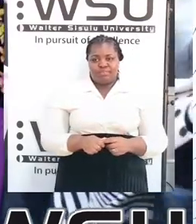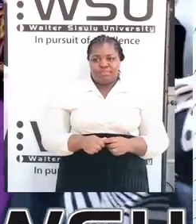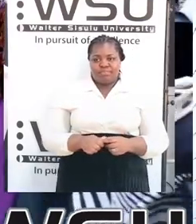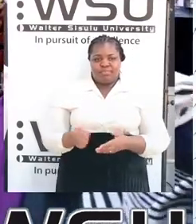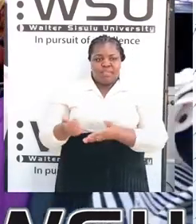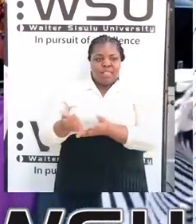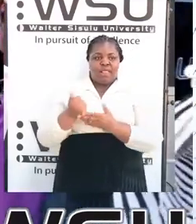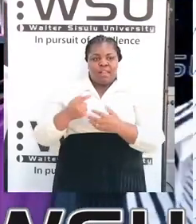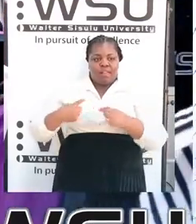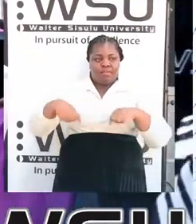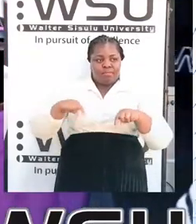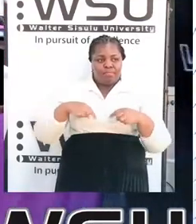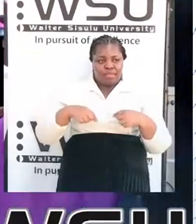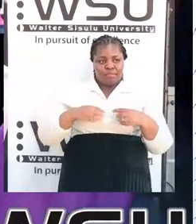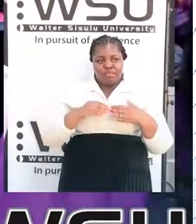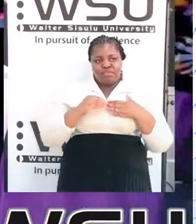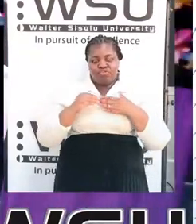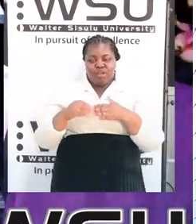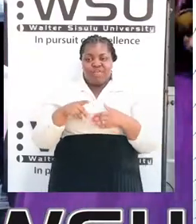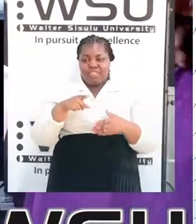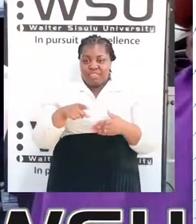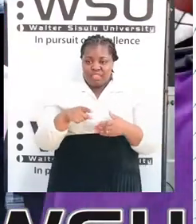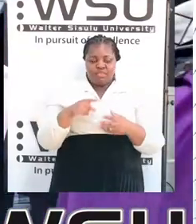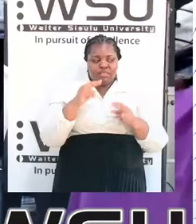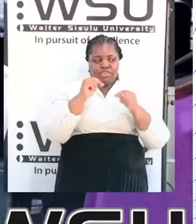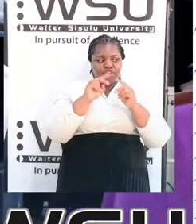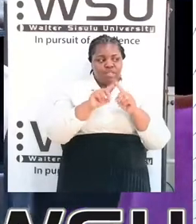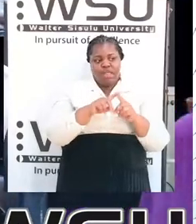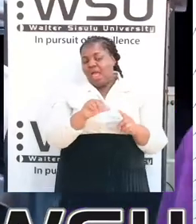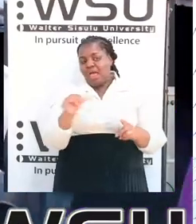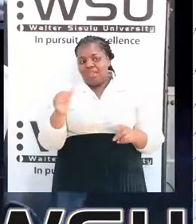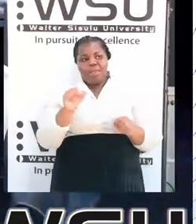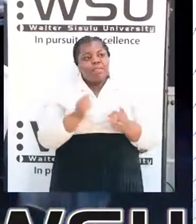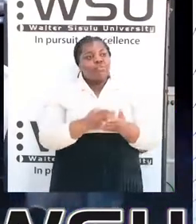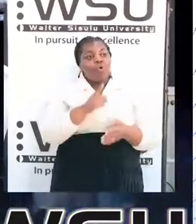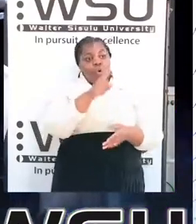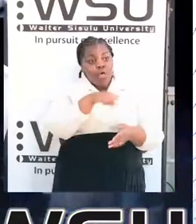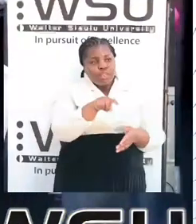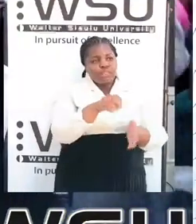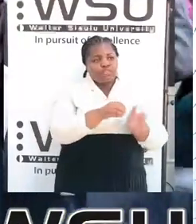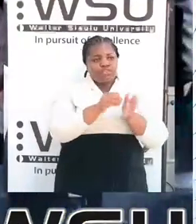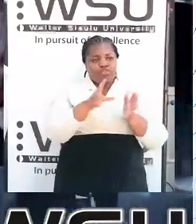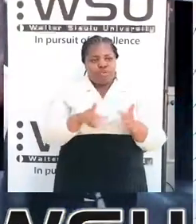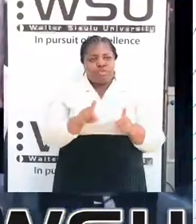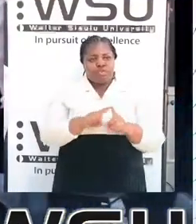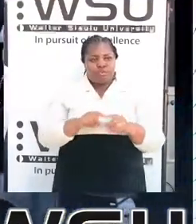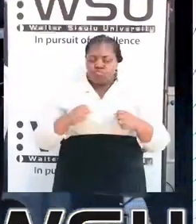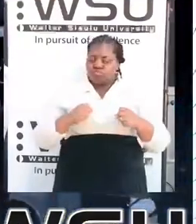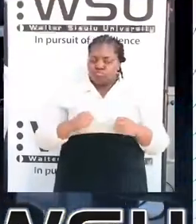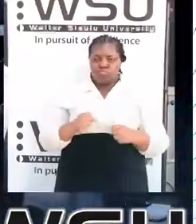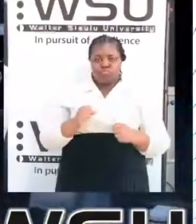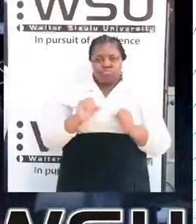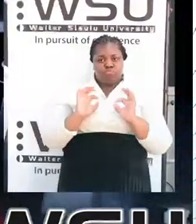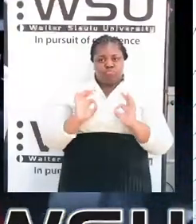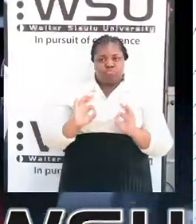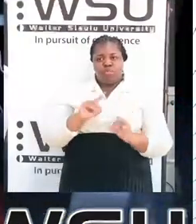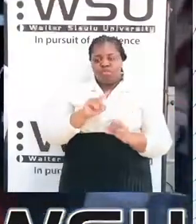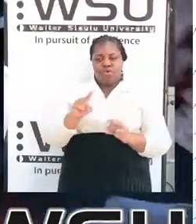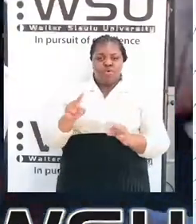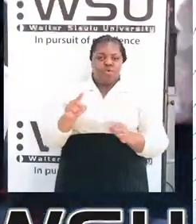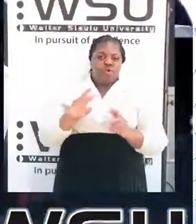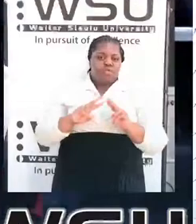Help us drive these and other initiatives in the interest of students and the sustainability of